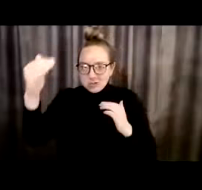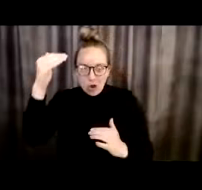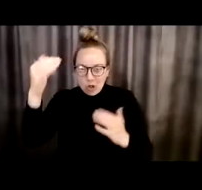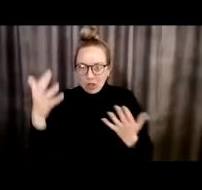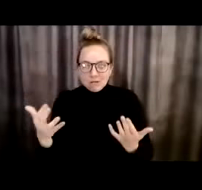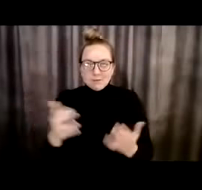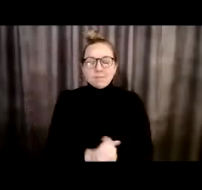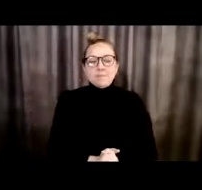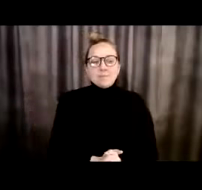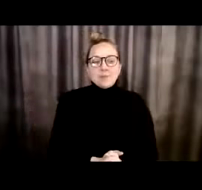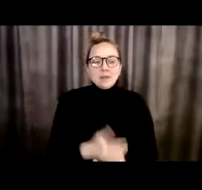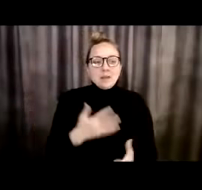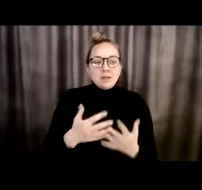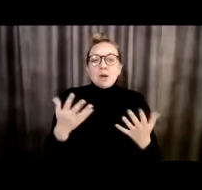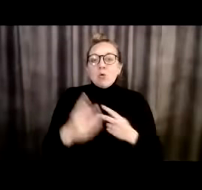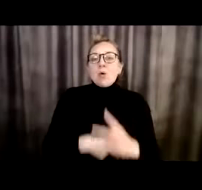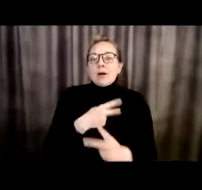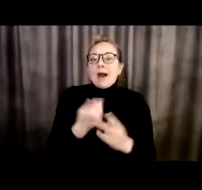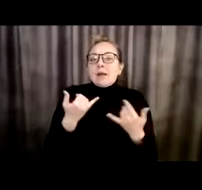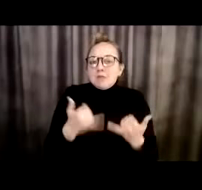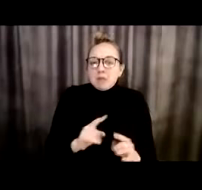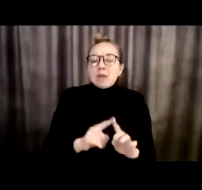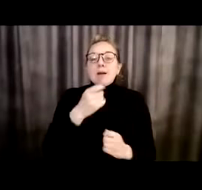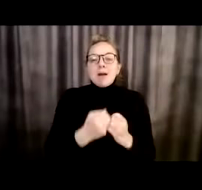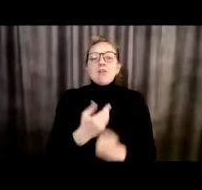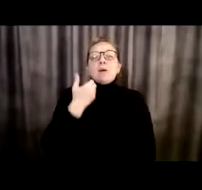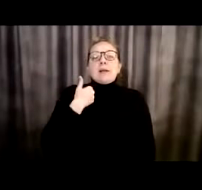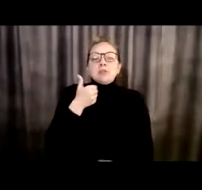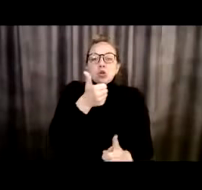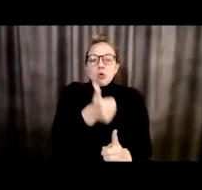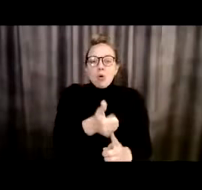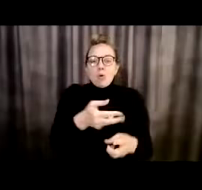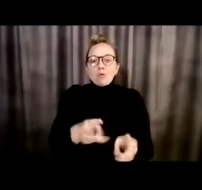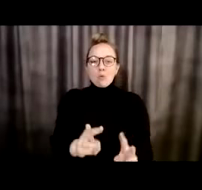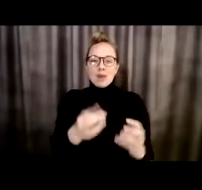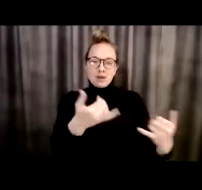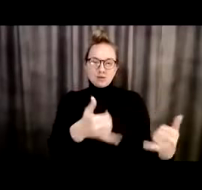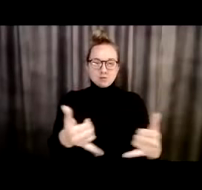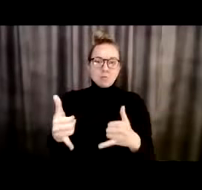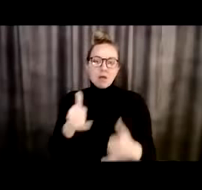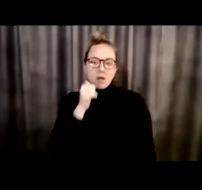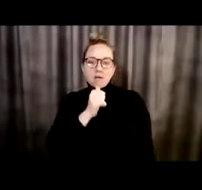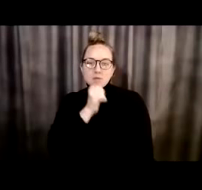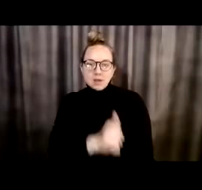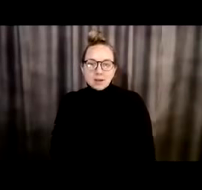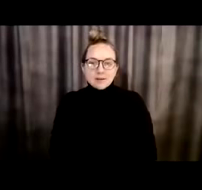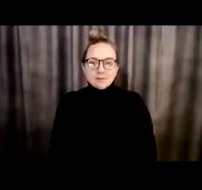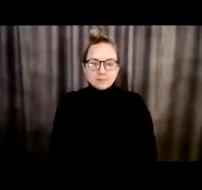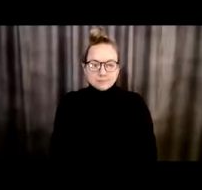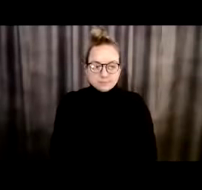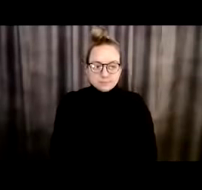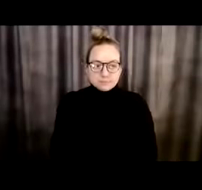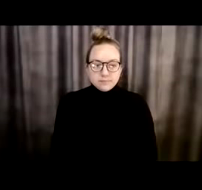isn't the same as what play looks like to you, we all find ways to utilize play. And in that same sense, that turns into the problem